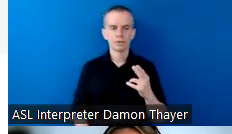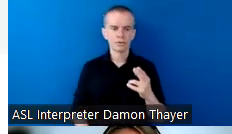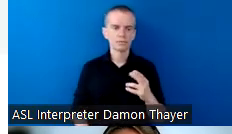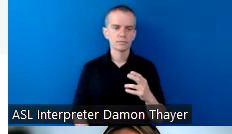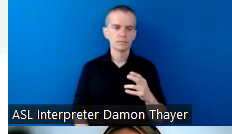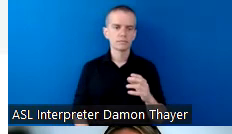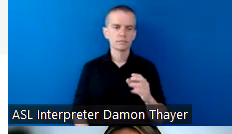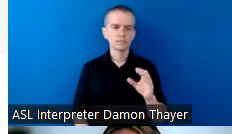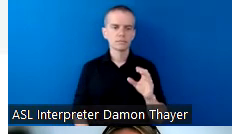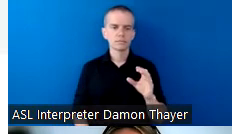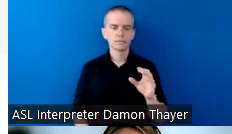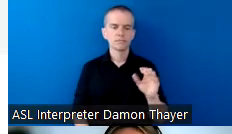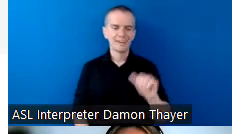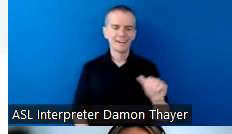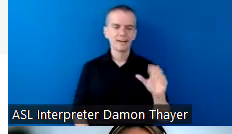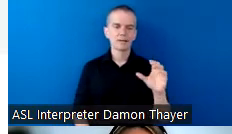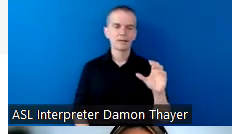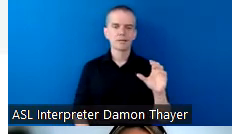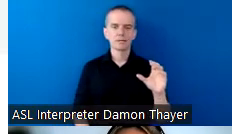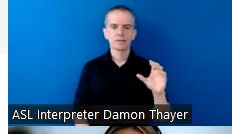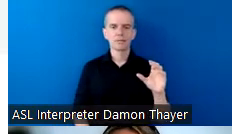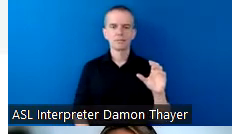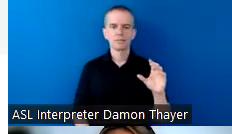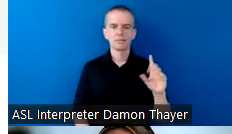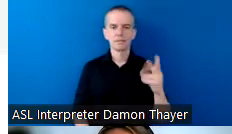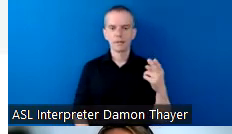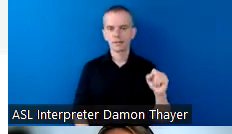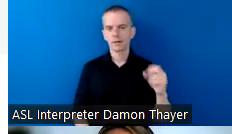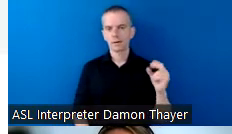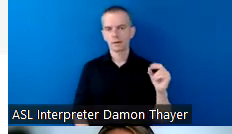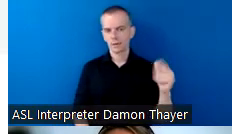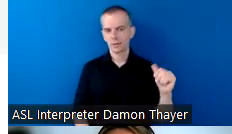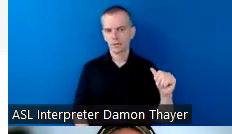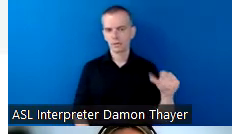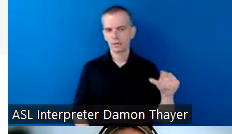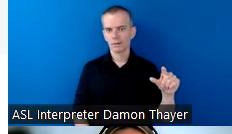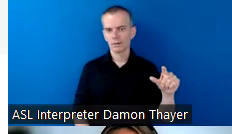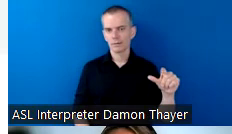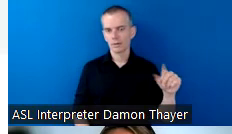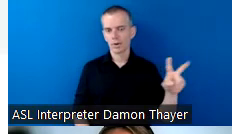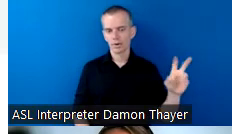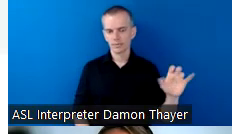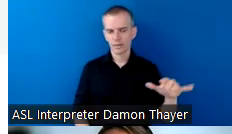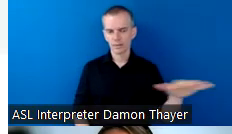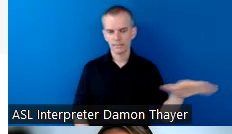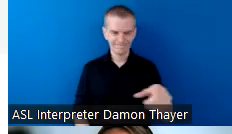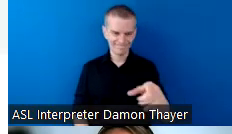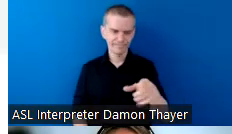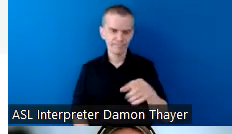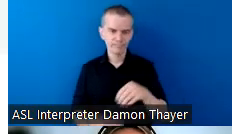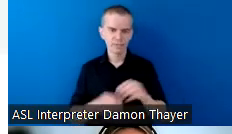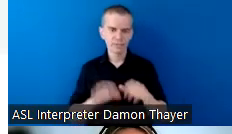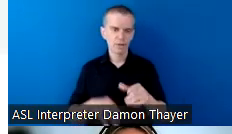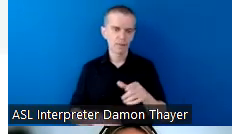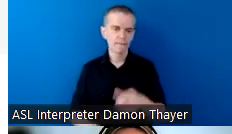odhsoha.oregon.gov email inbox, and we can help provide more information on how you can tap into those resources. Rosie did share that in